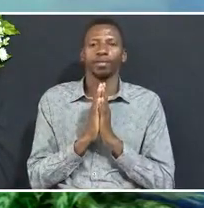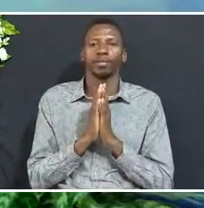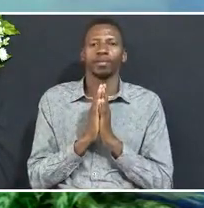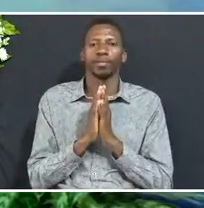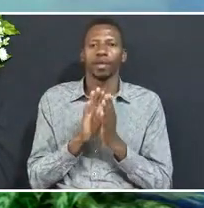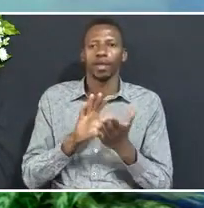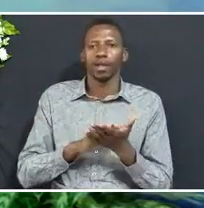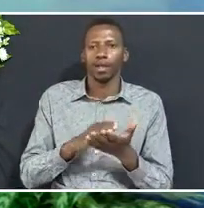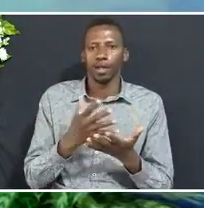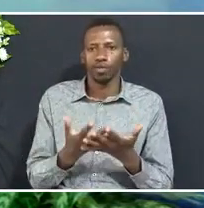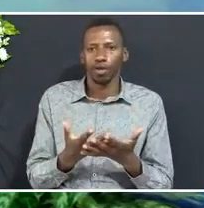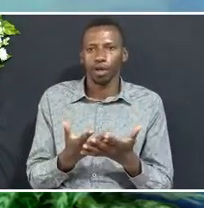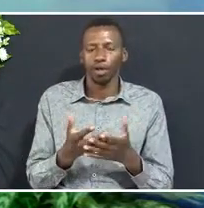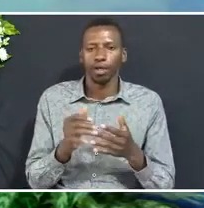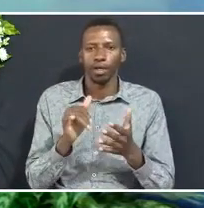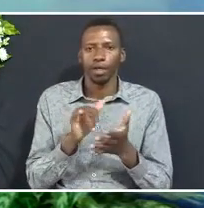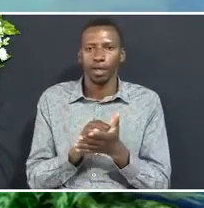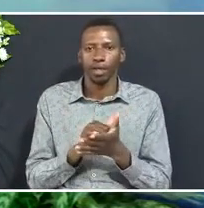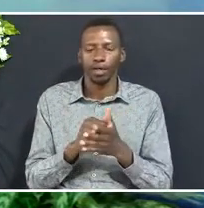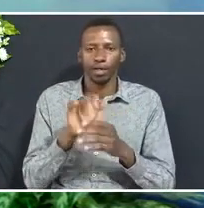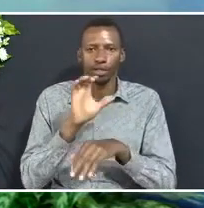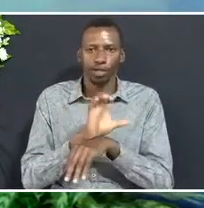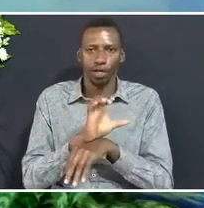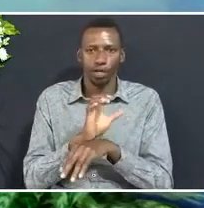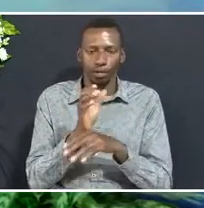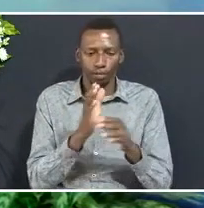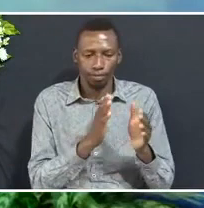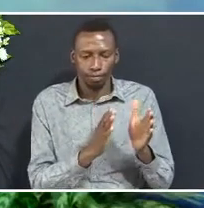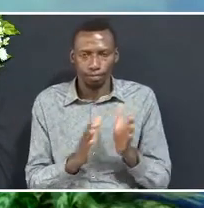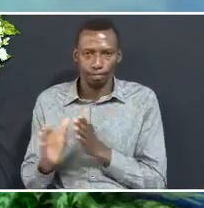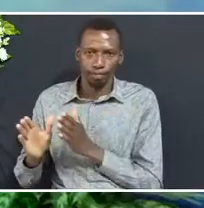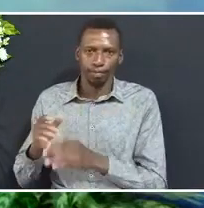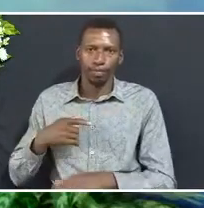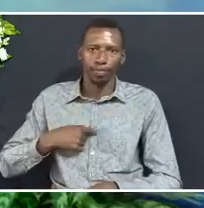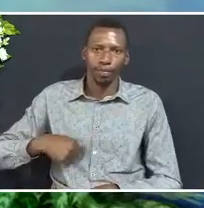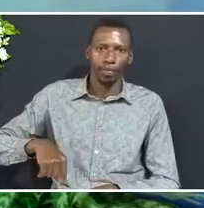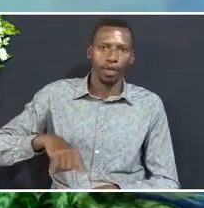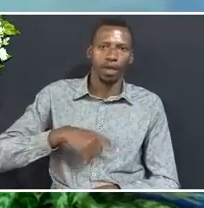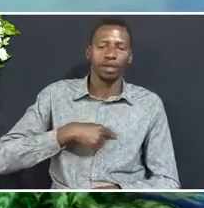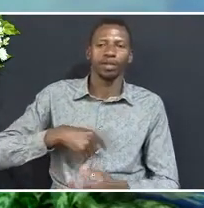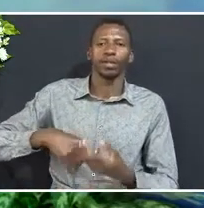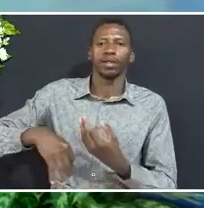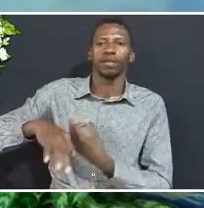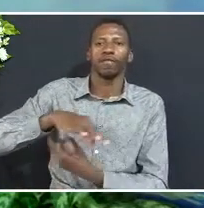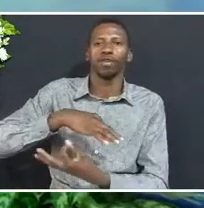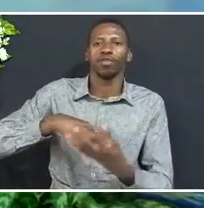has arranged for us to fellowship together.